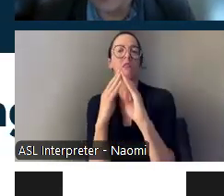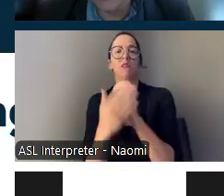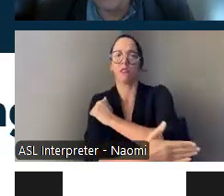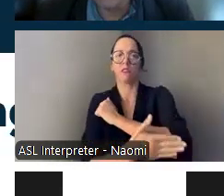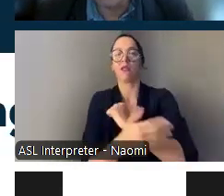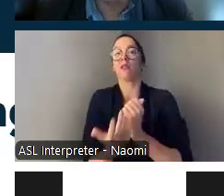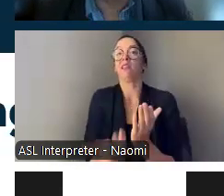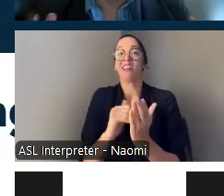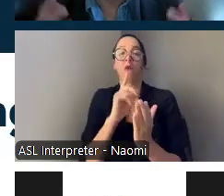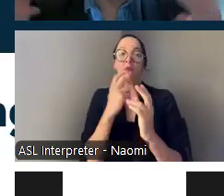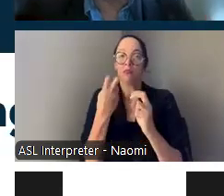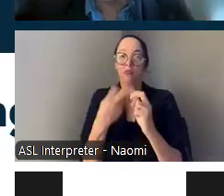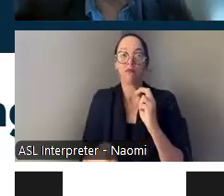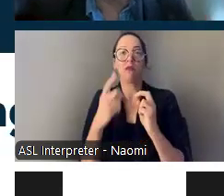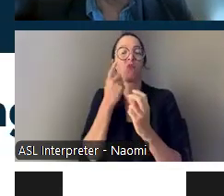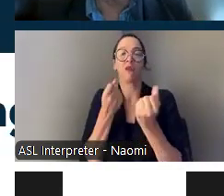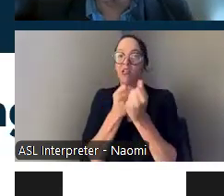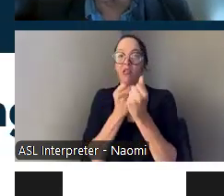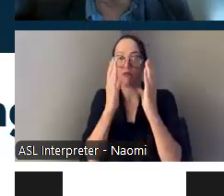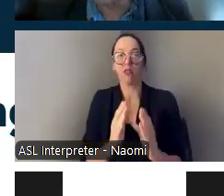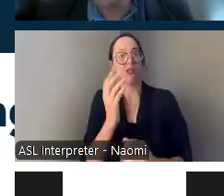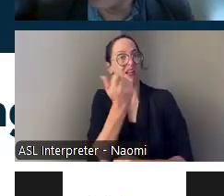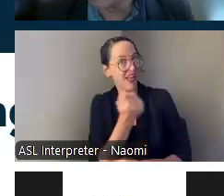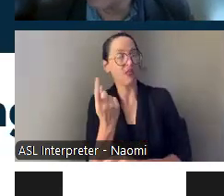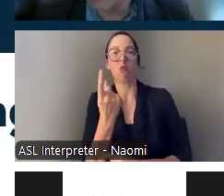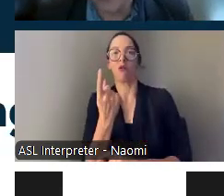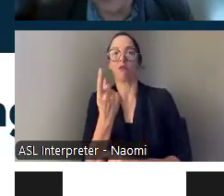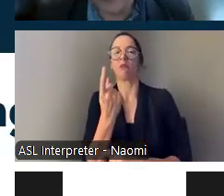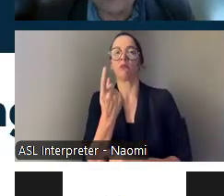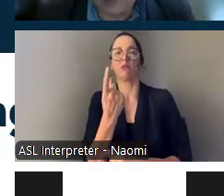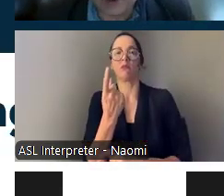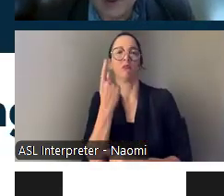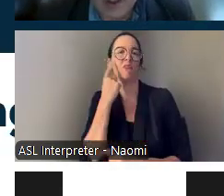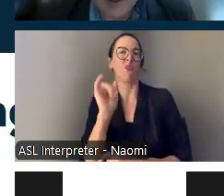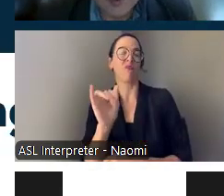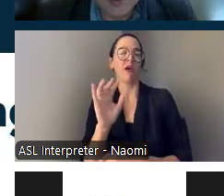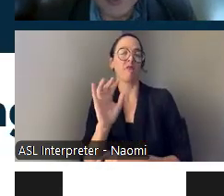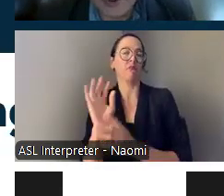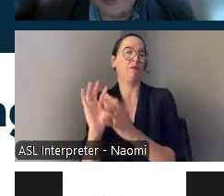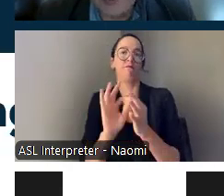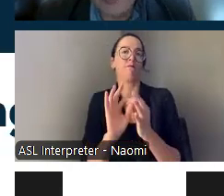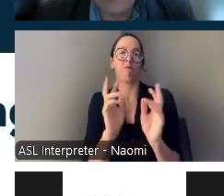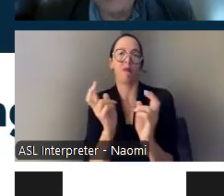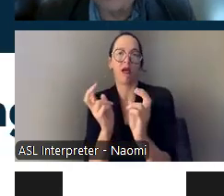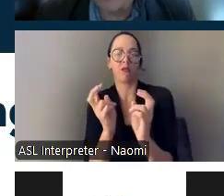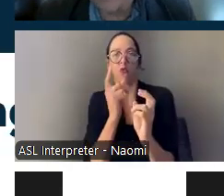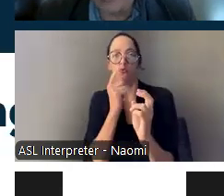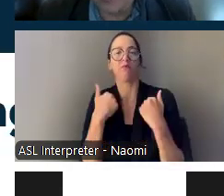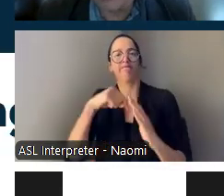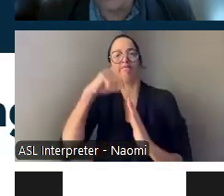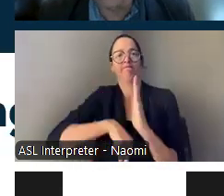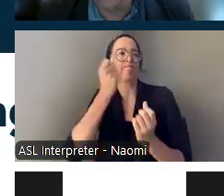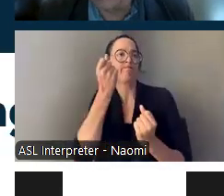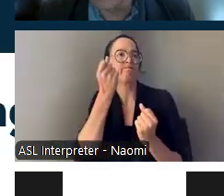that matter to have a full understanding of what's out there that a person would be eligible for. Number 2, develop a